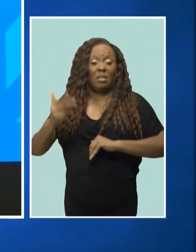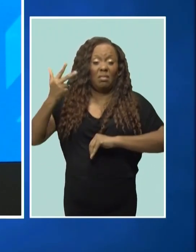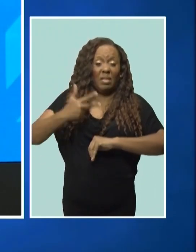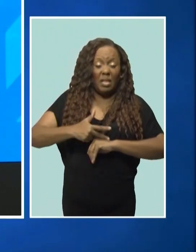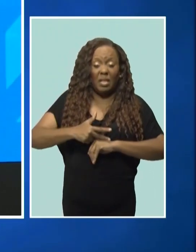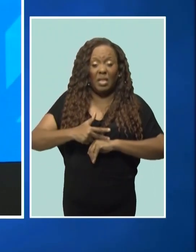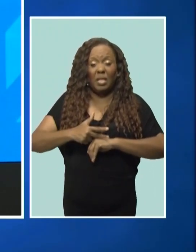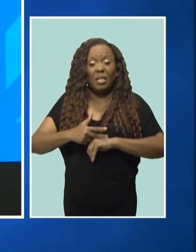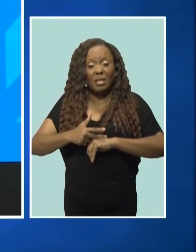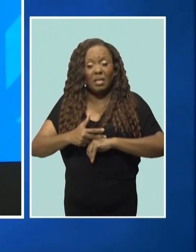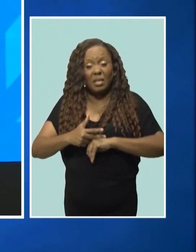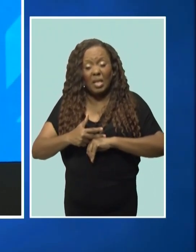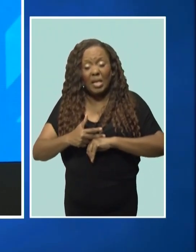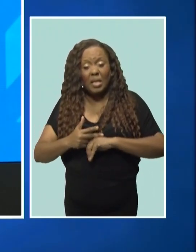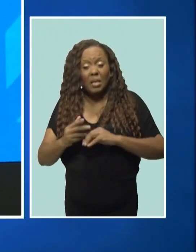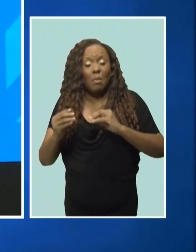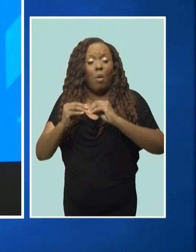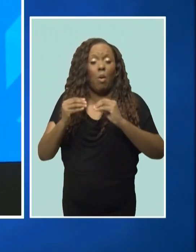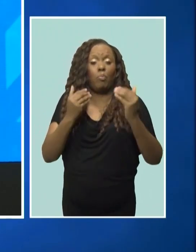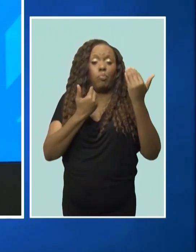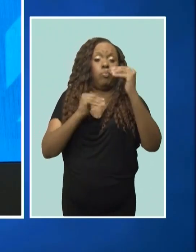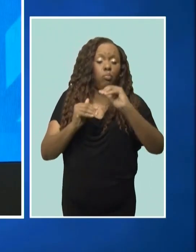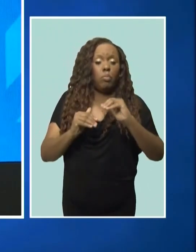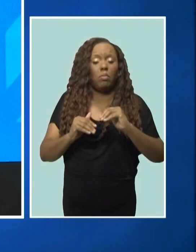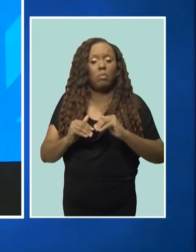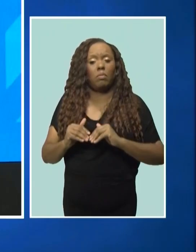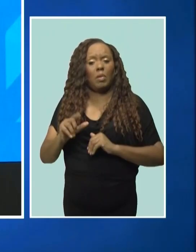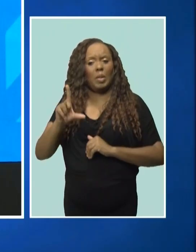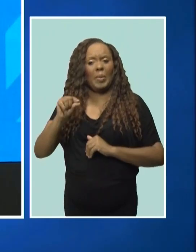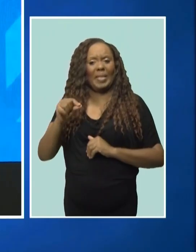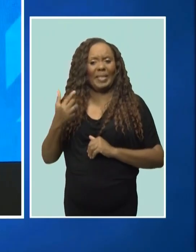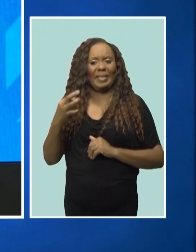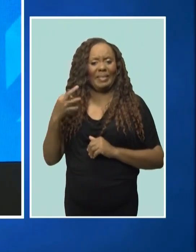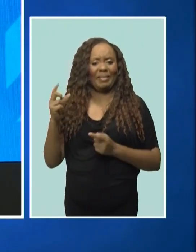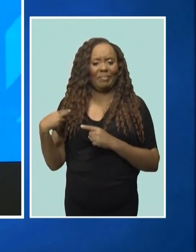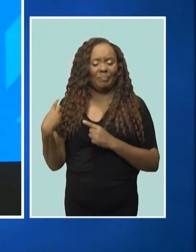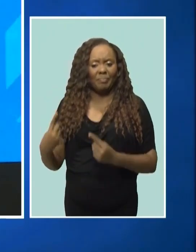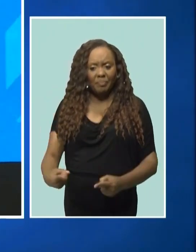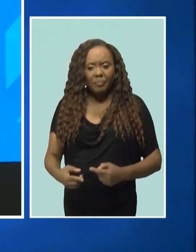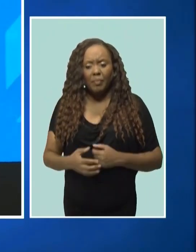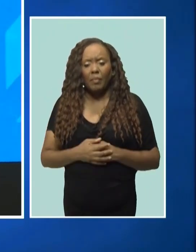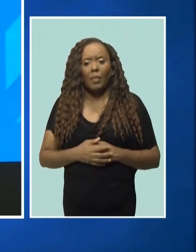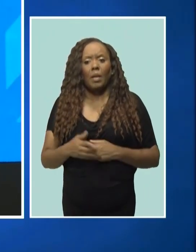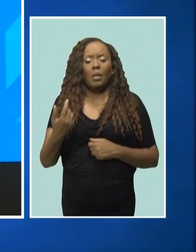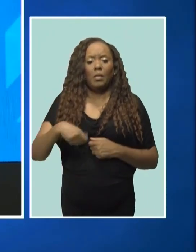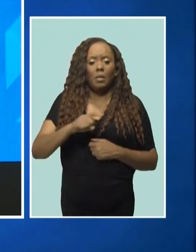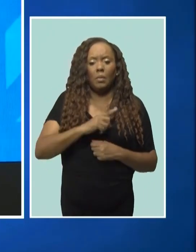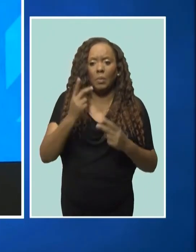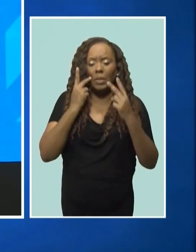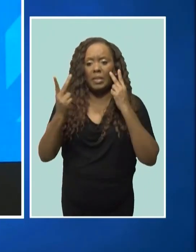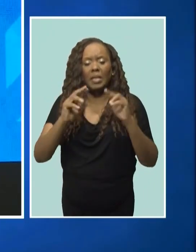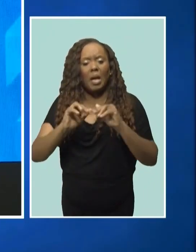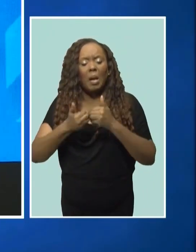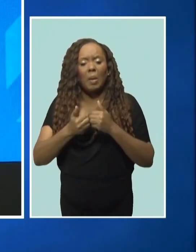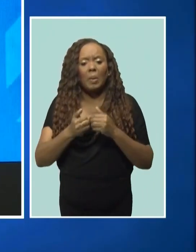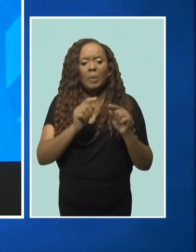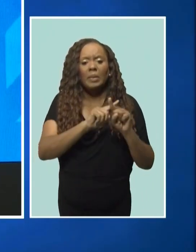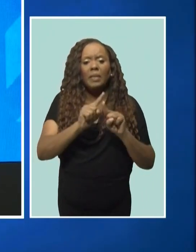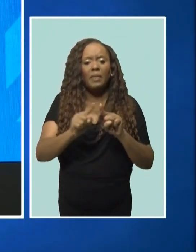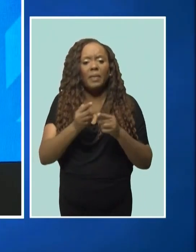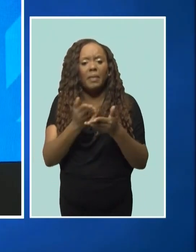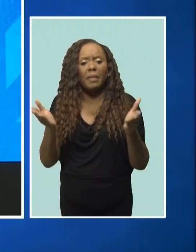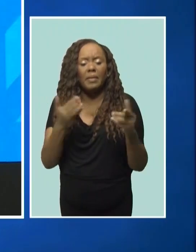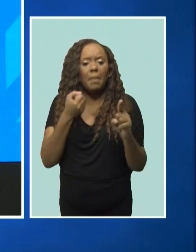since 2019. We're seeing geopolitical tensions that are fragmenting global trade. Since the war in